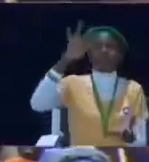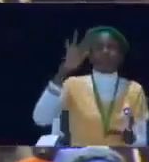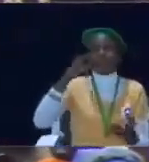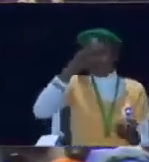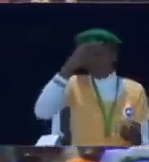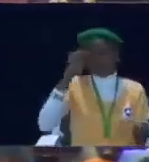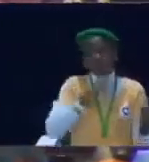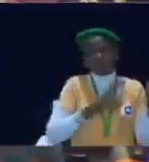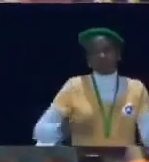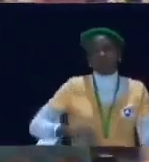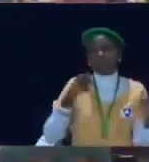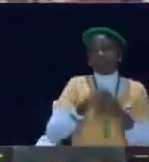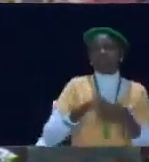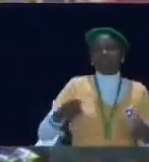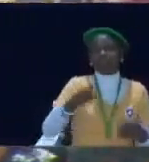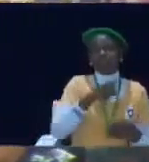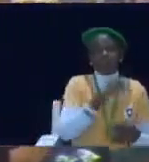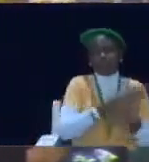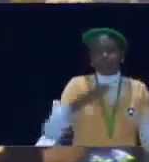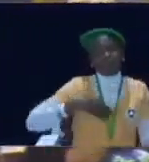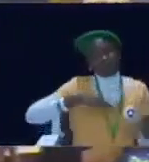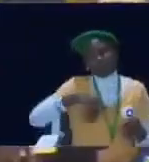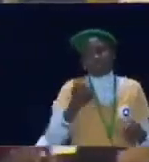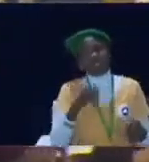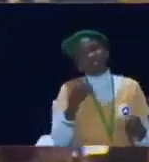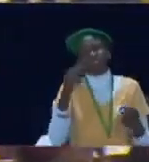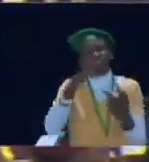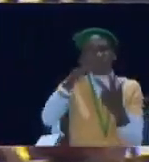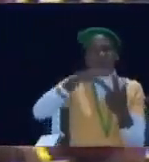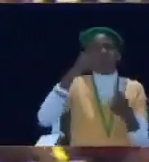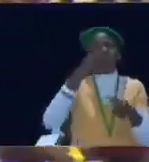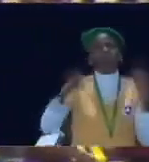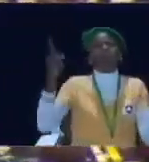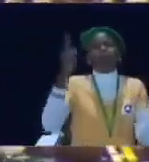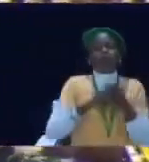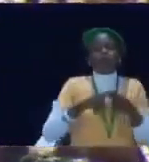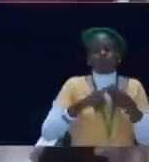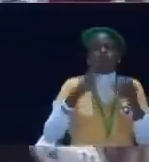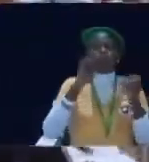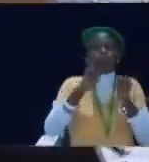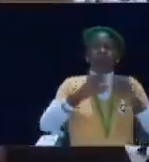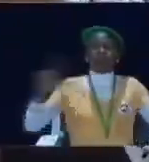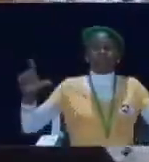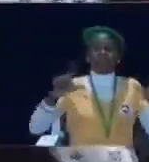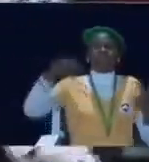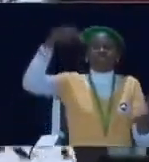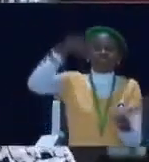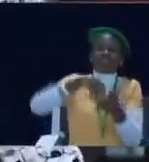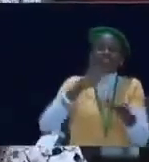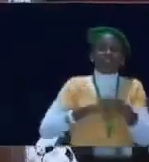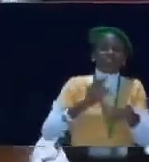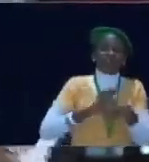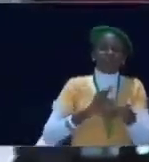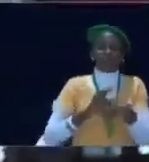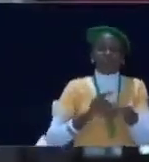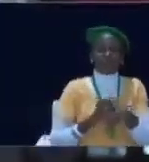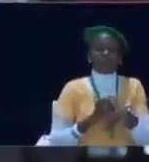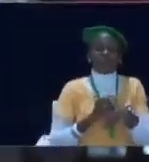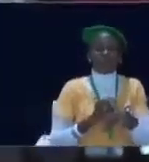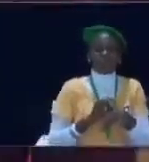Because Christ is in you, you don't have any other option but to enlarge. Can you stand up on your feet?